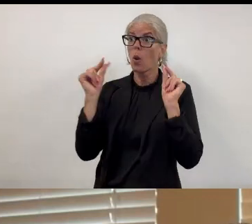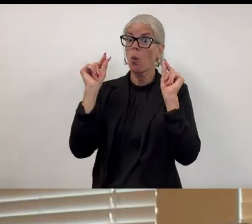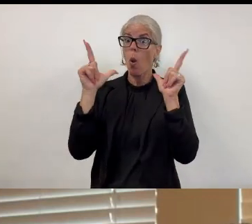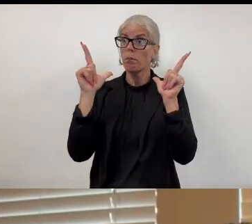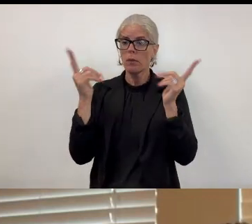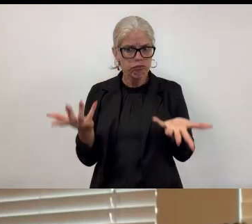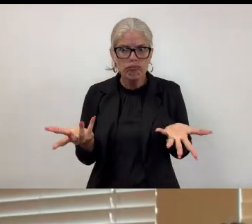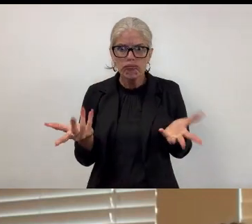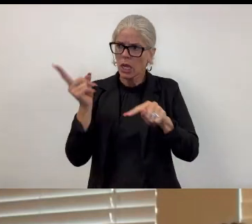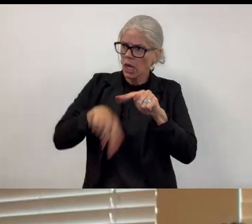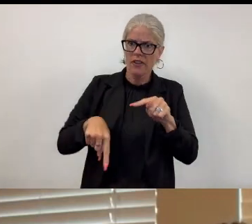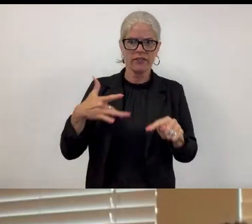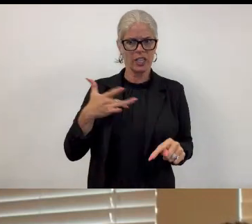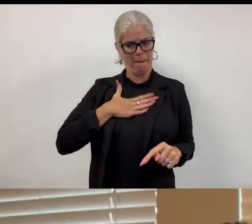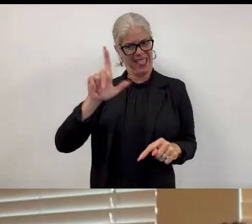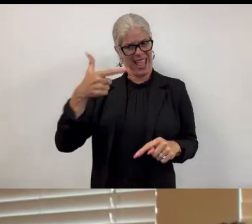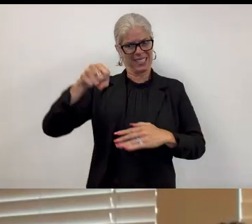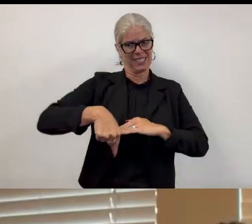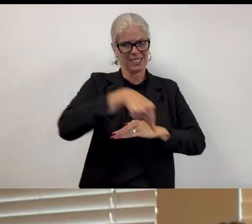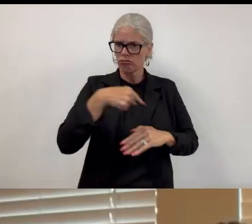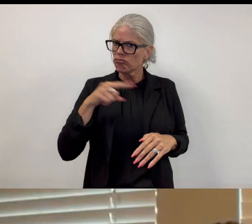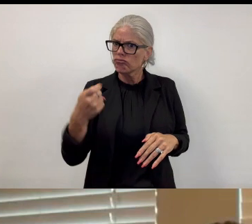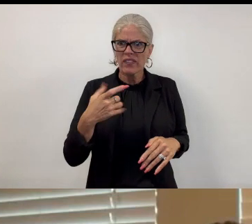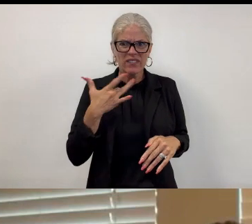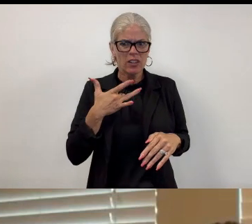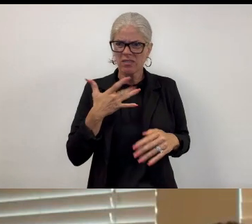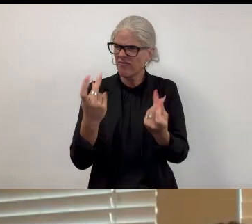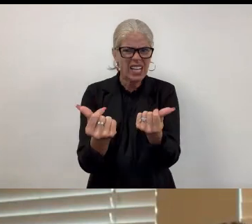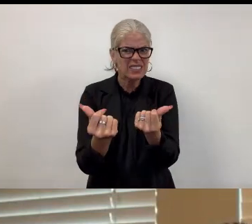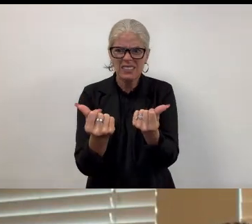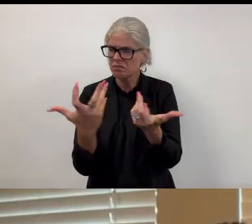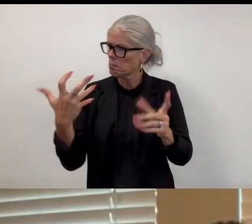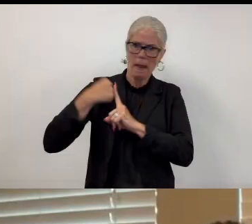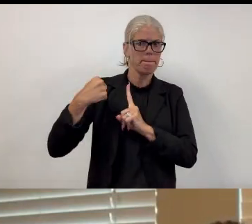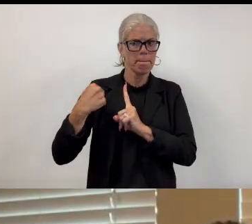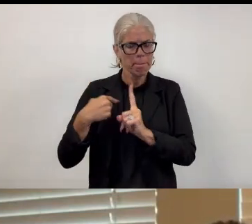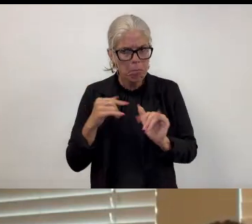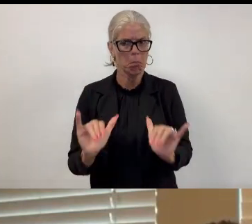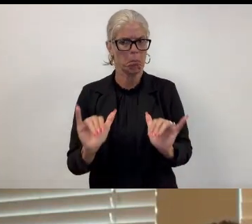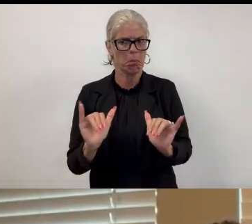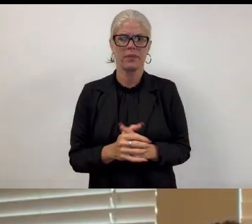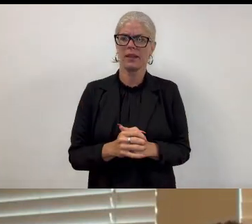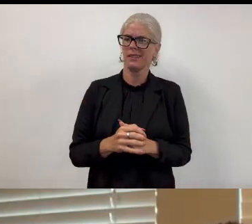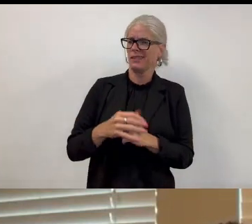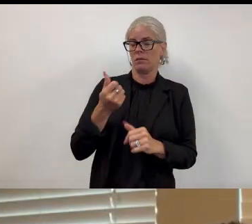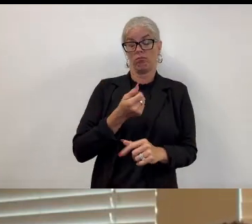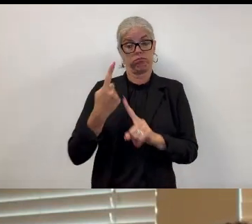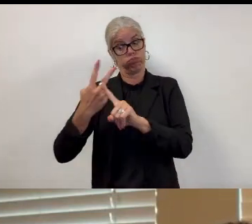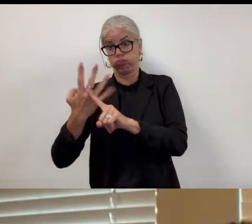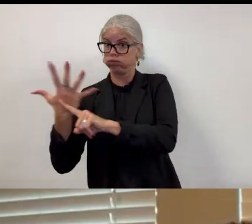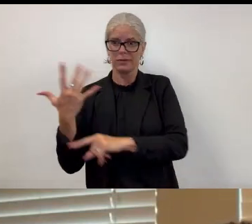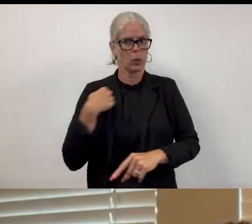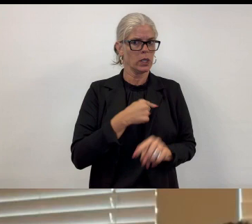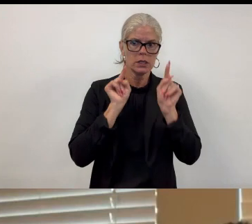then when I woke up from that nap, I couldn't feel my legs. And it was almost that instant. And after many,